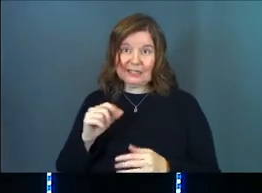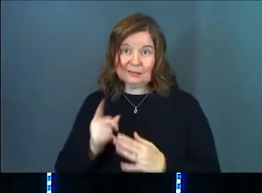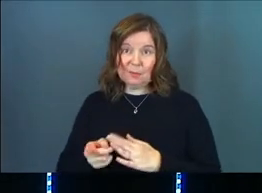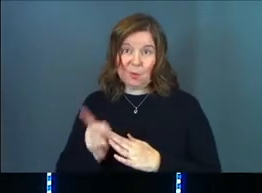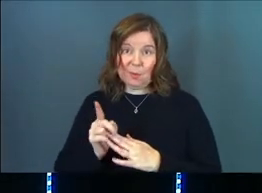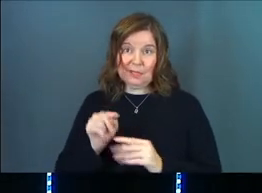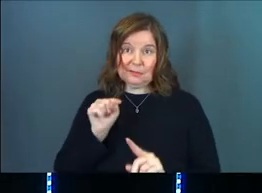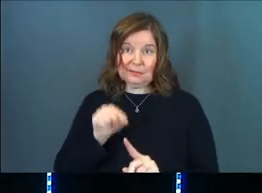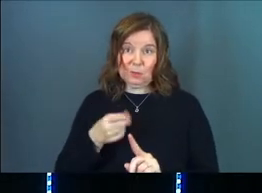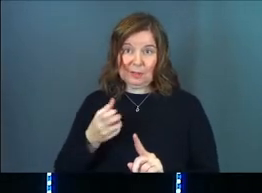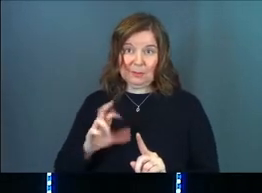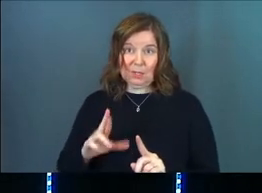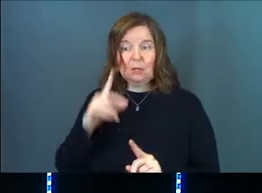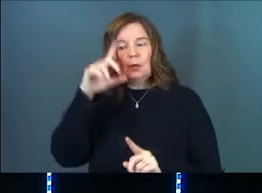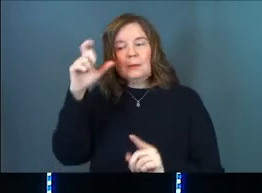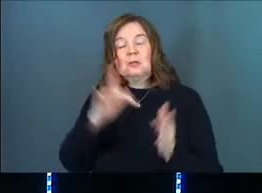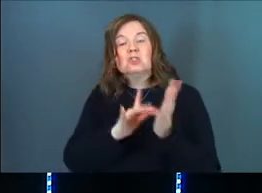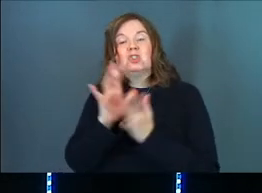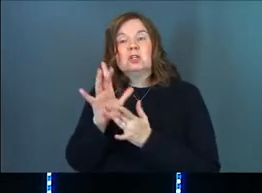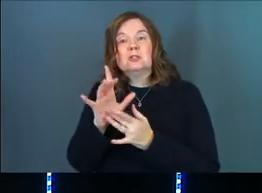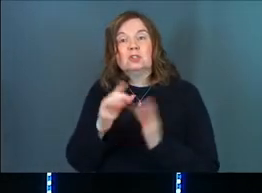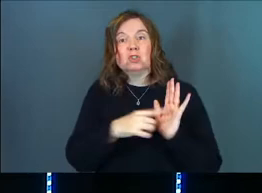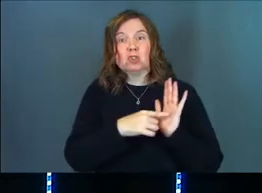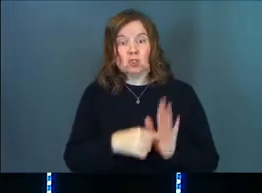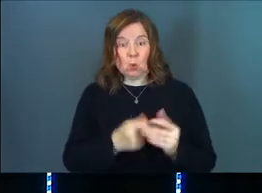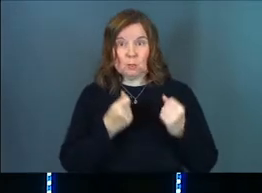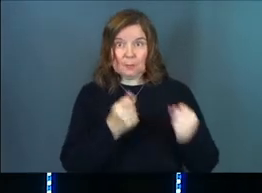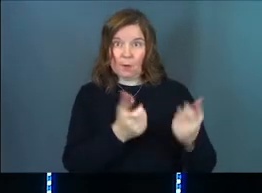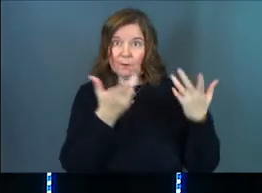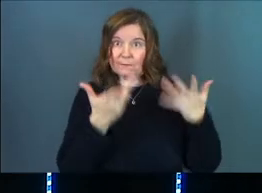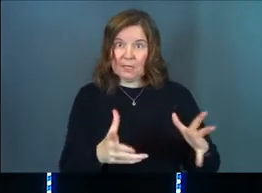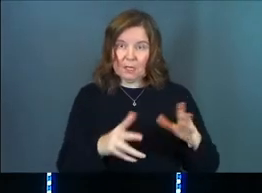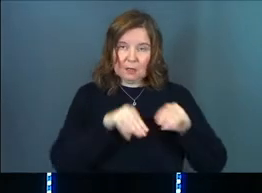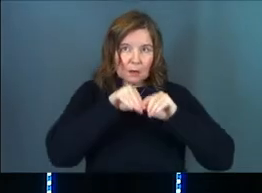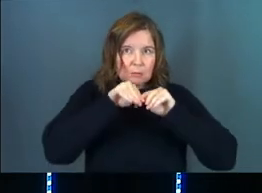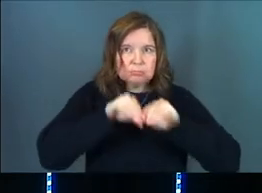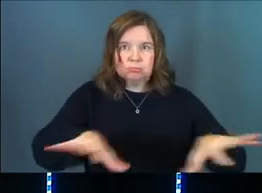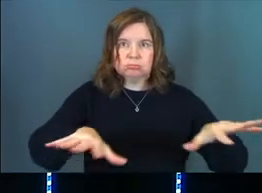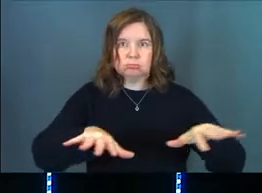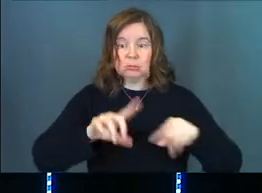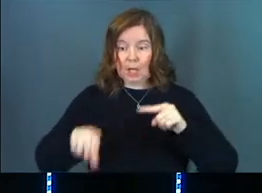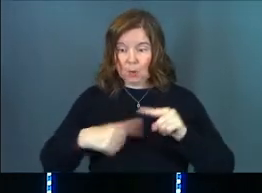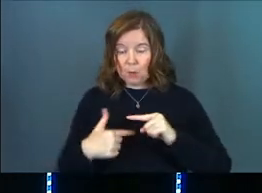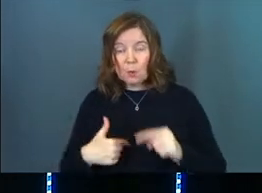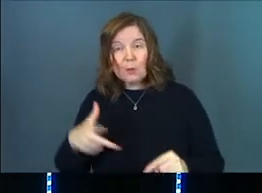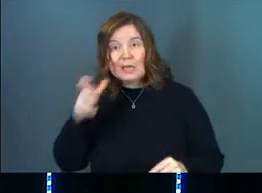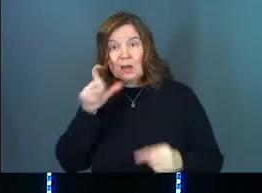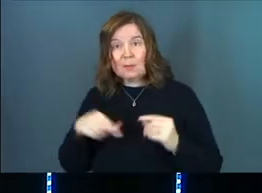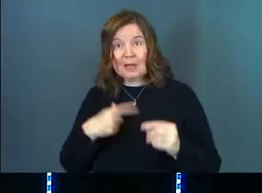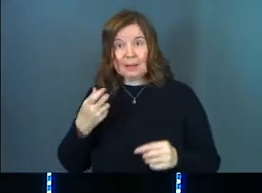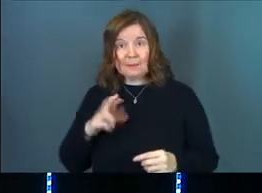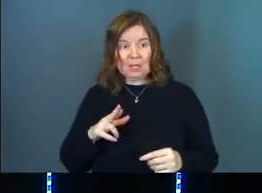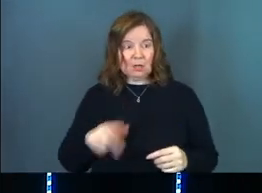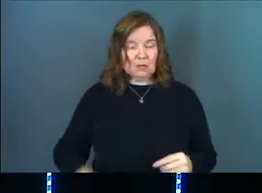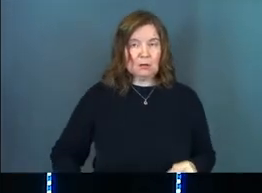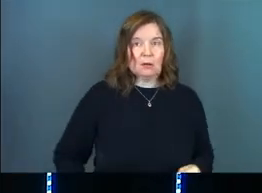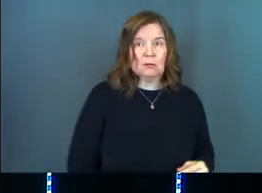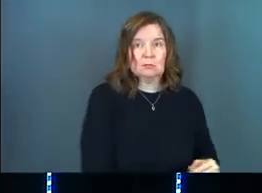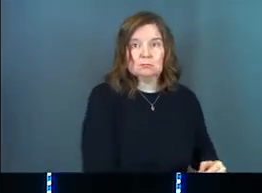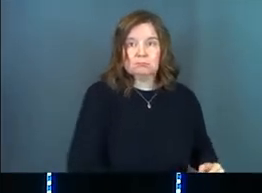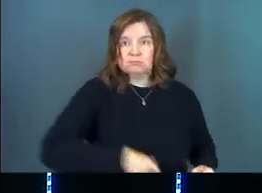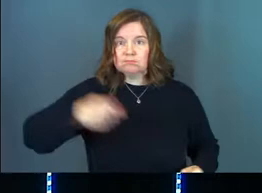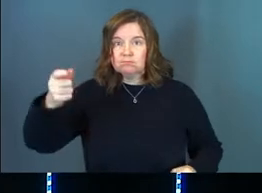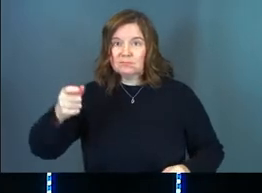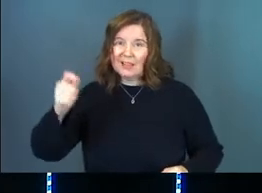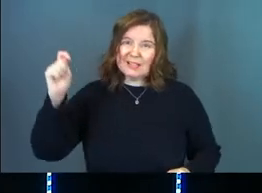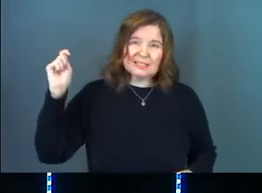scene. Because Jesus showed his power. And whenever we hear about Peter taking up his sword